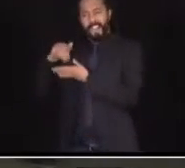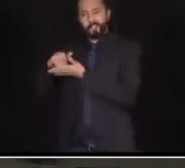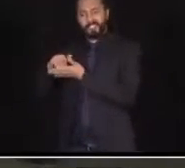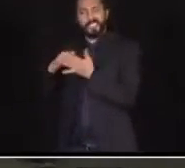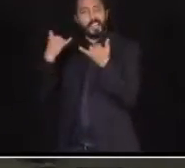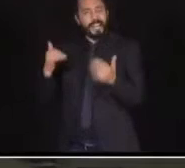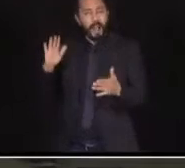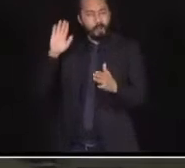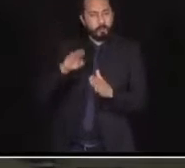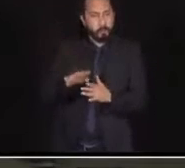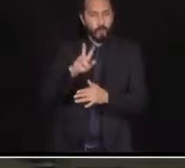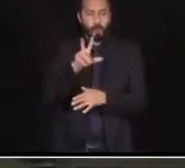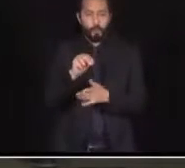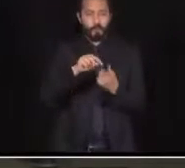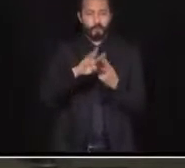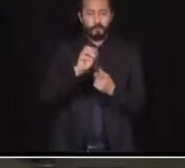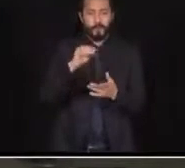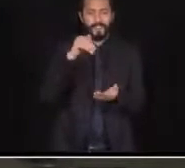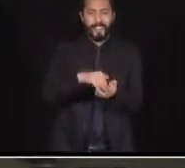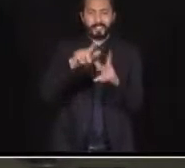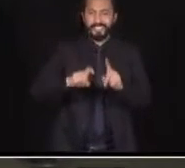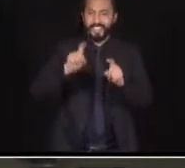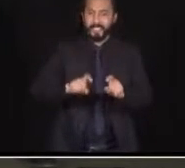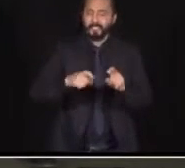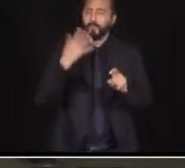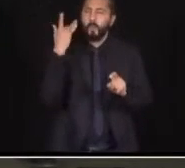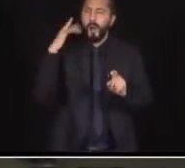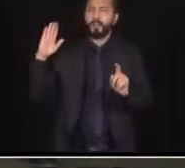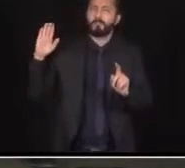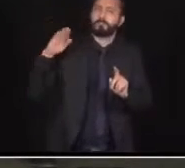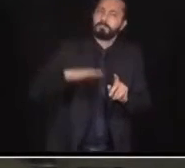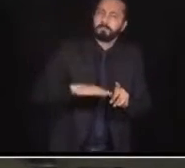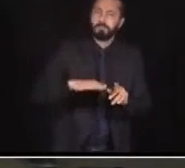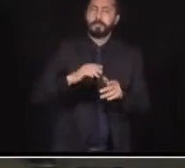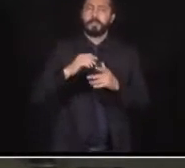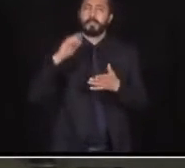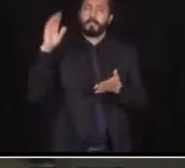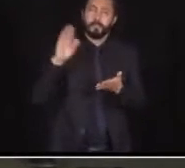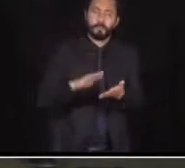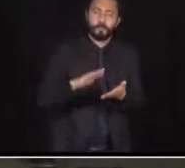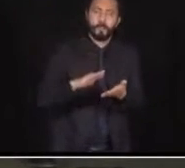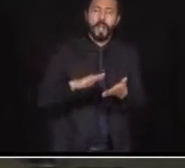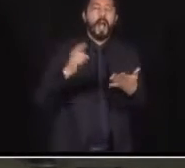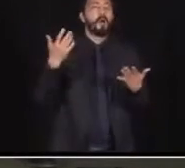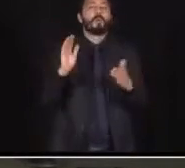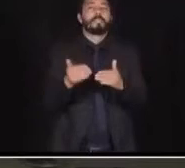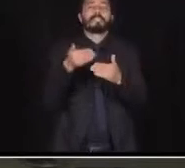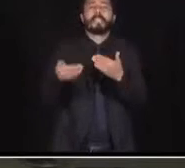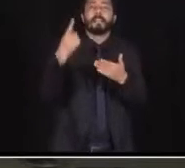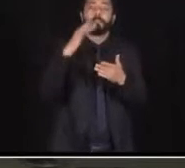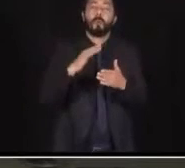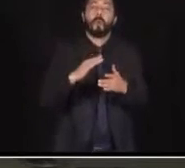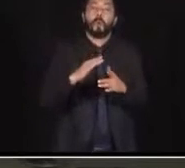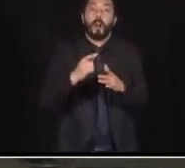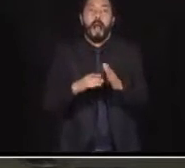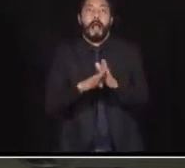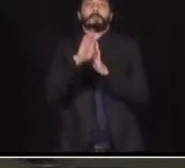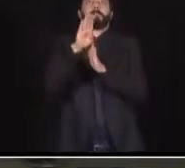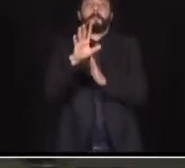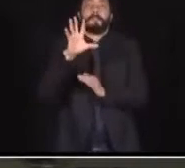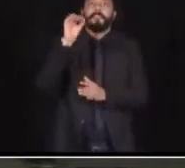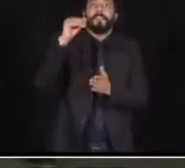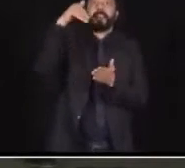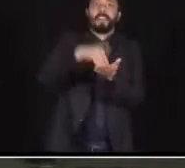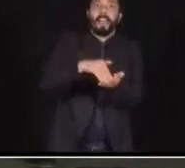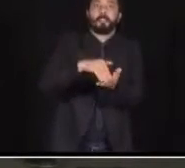30 to 40,000. And what is the next step to try and hit that 50,000 a day target? Well, I'm sure we will get those